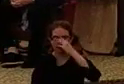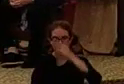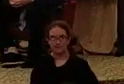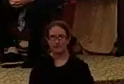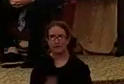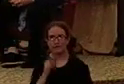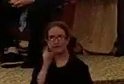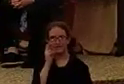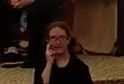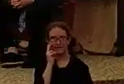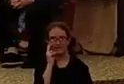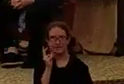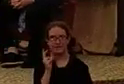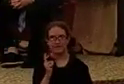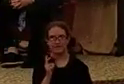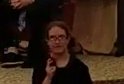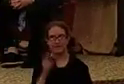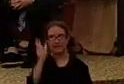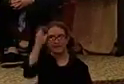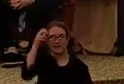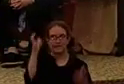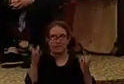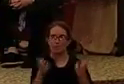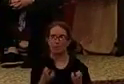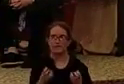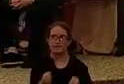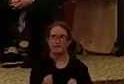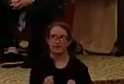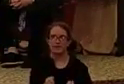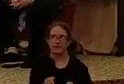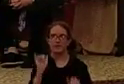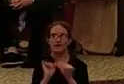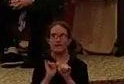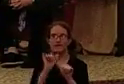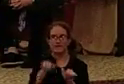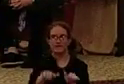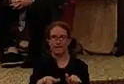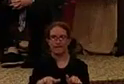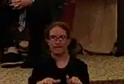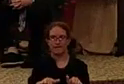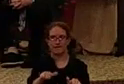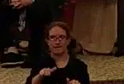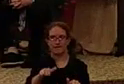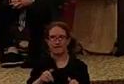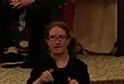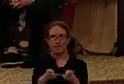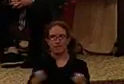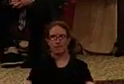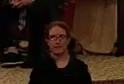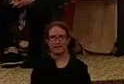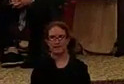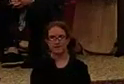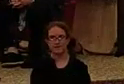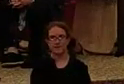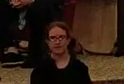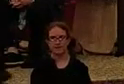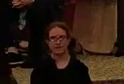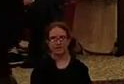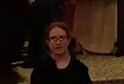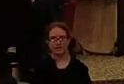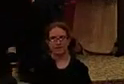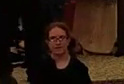You see, Satan wants us to stay in that position.